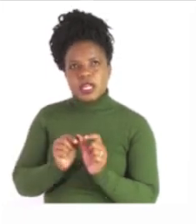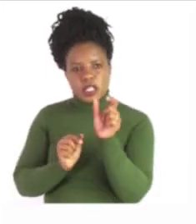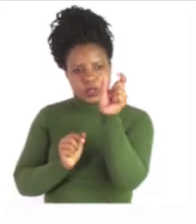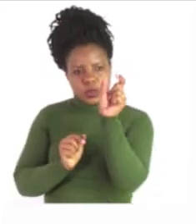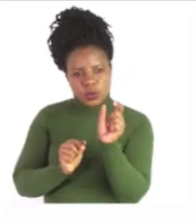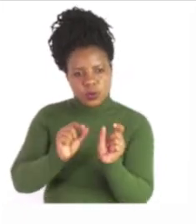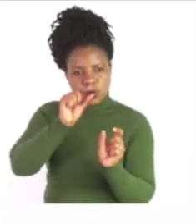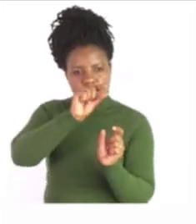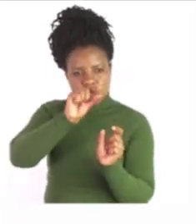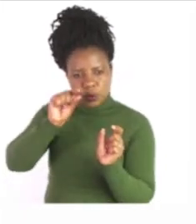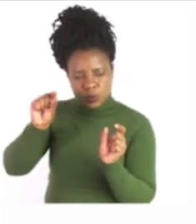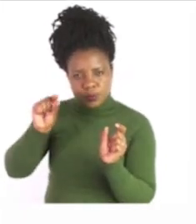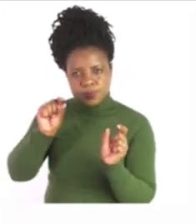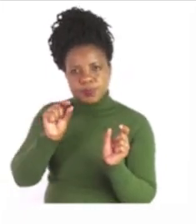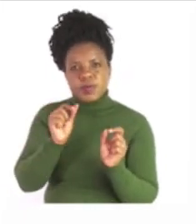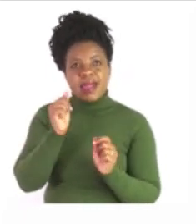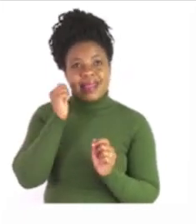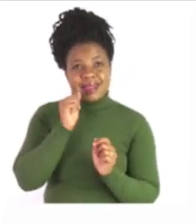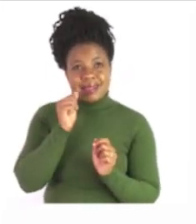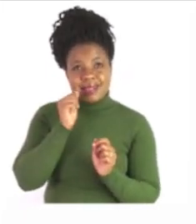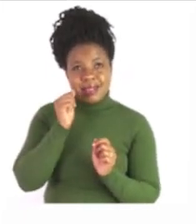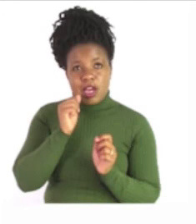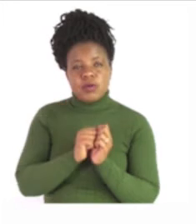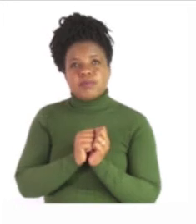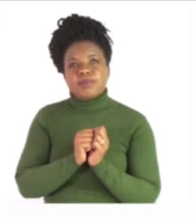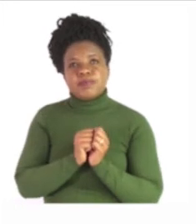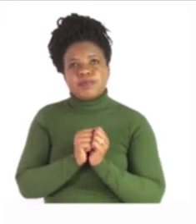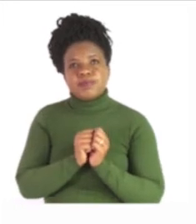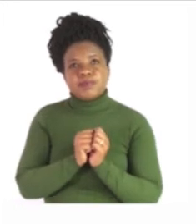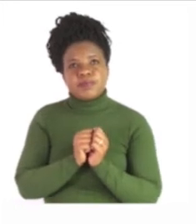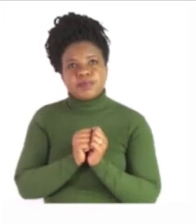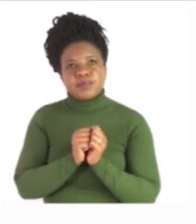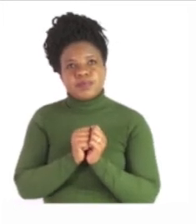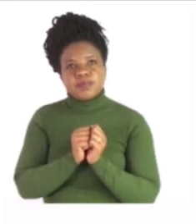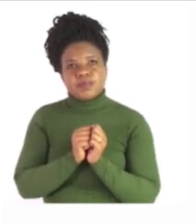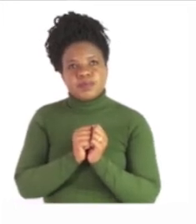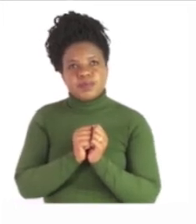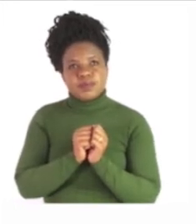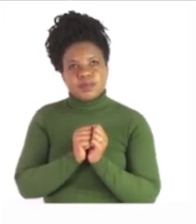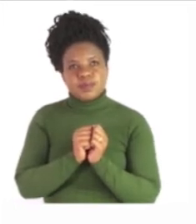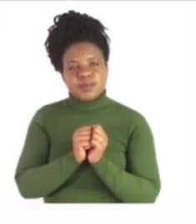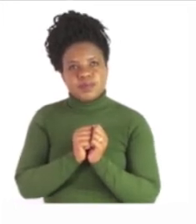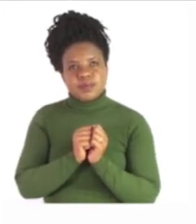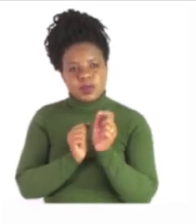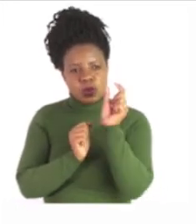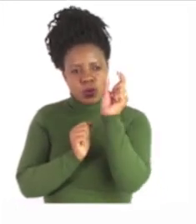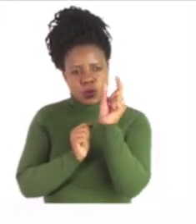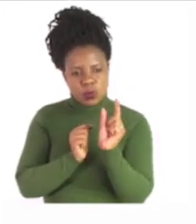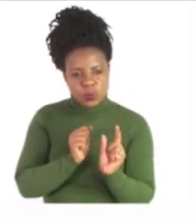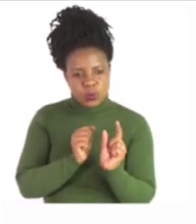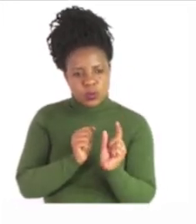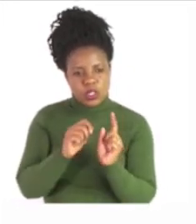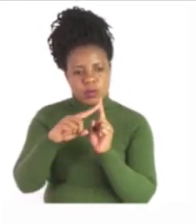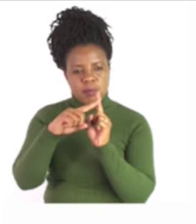are yellow. So to read on top on the right side is a multiplication